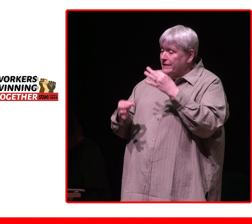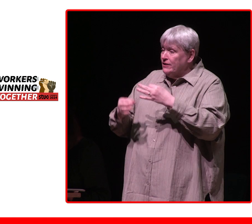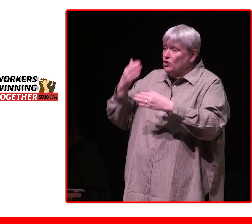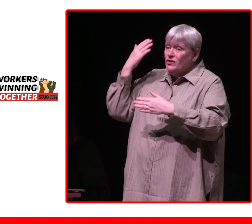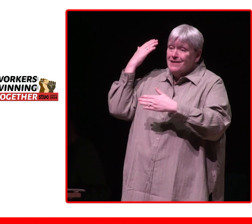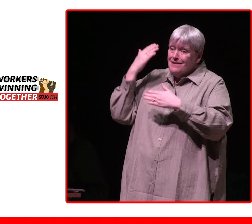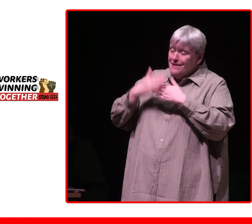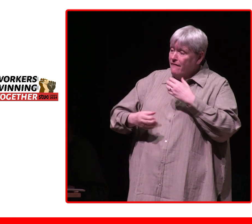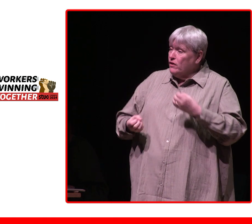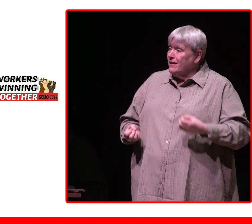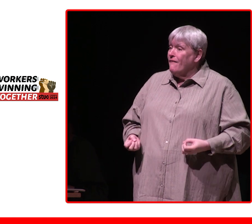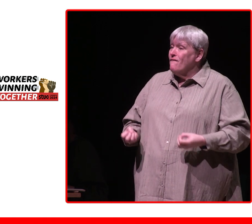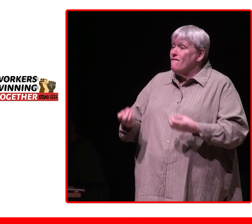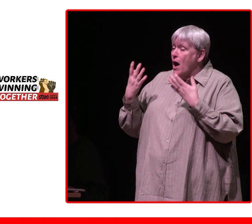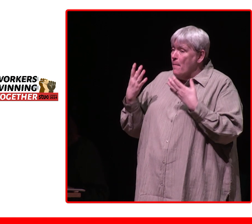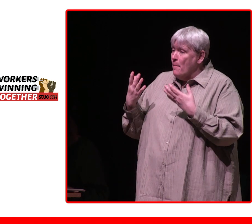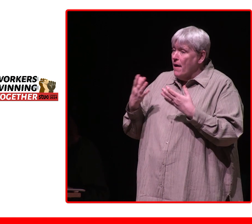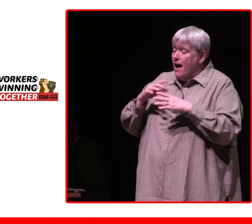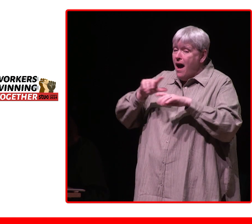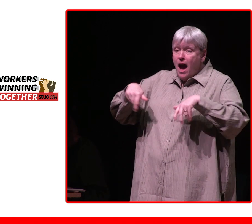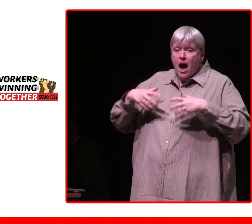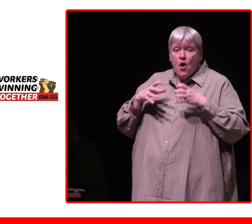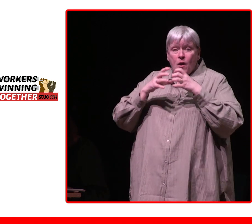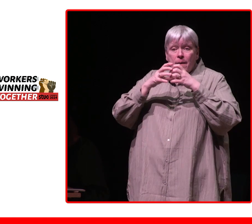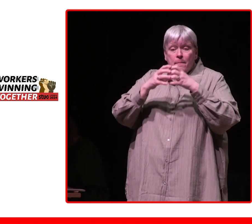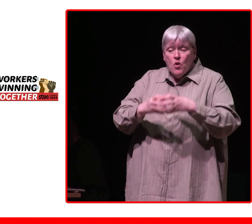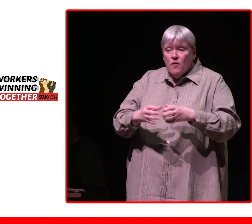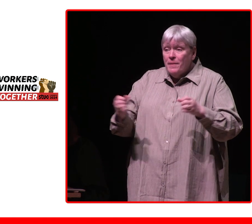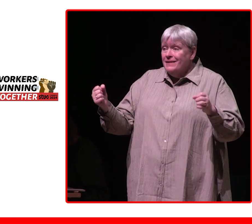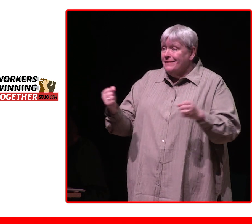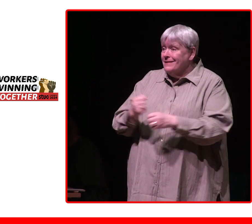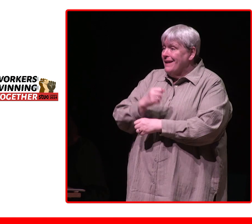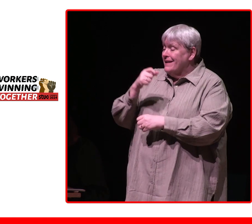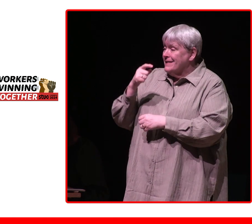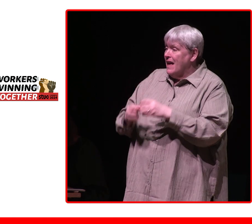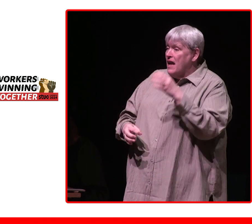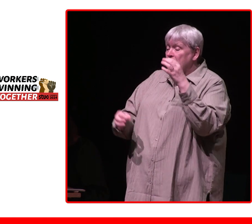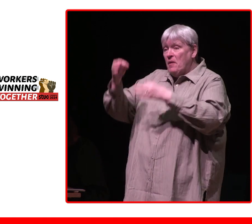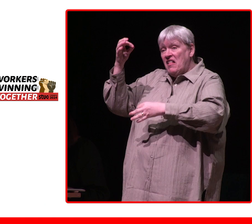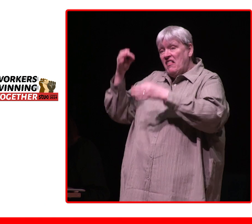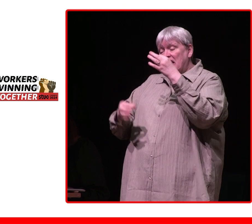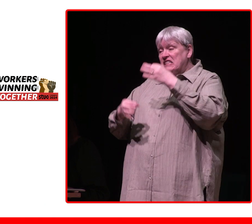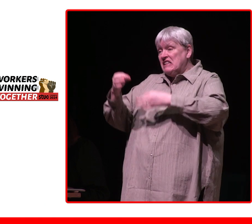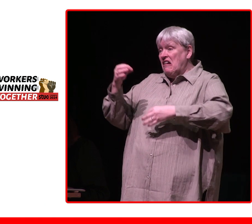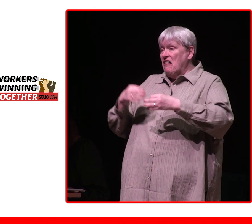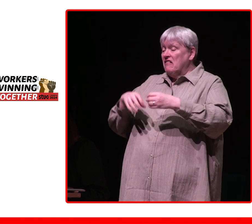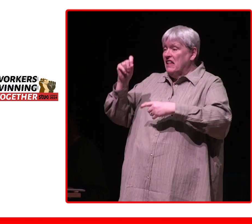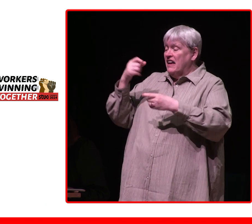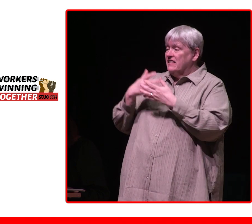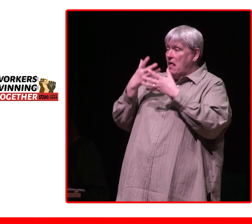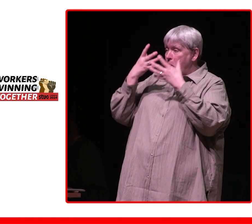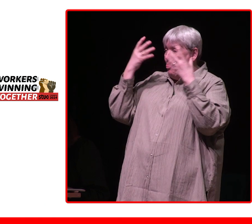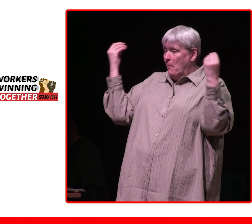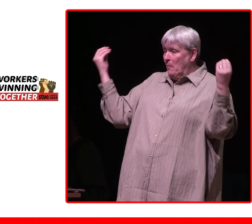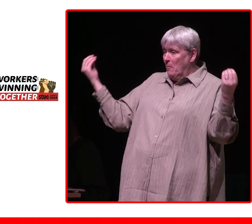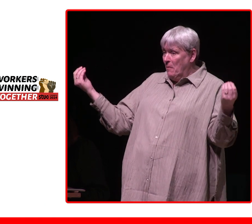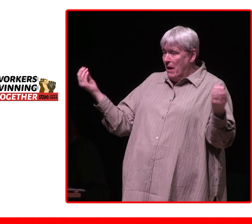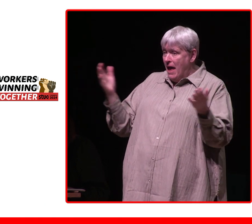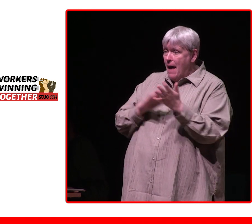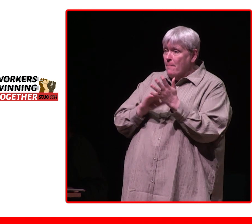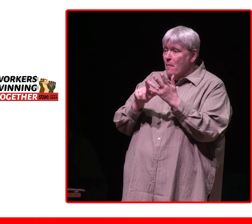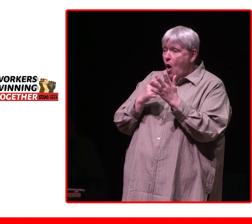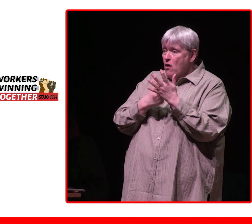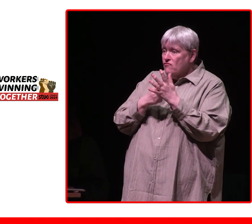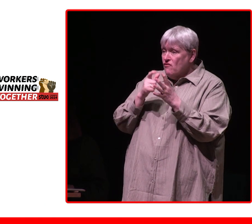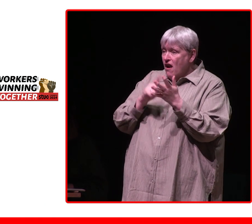never give up, and that's what our movement does while the political class lose their moral compass. Because,